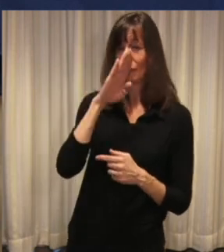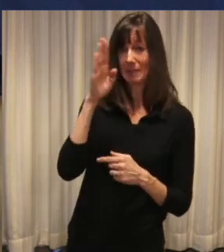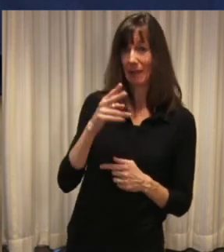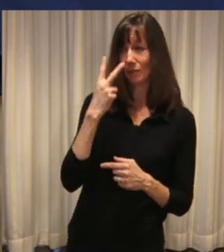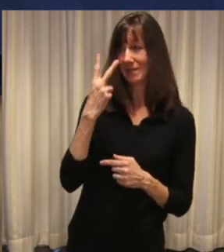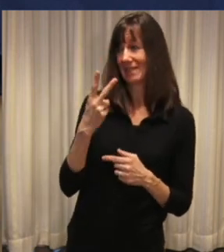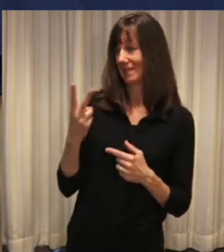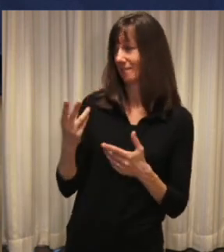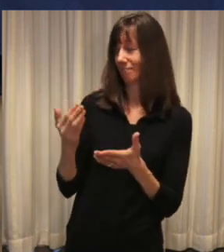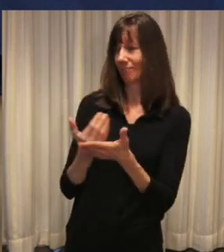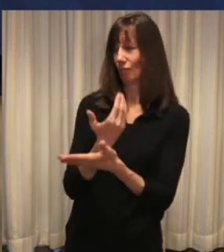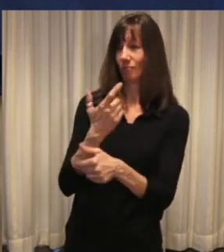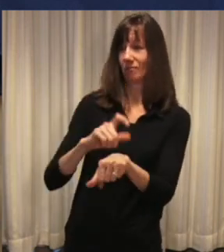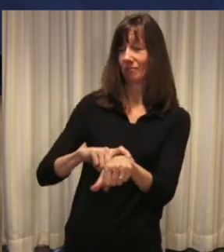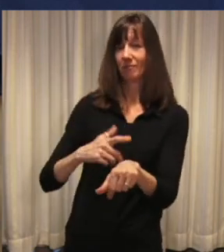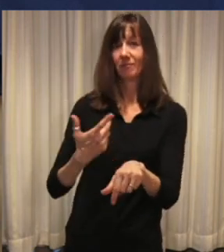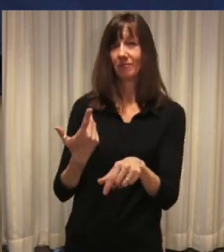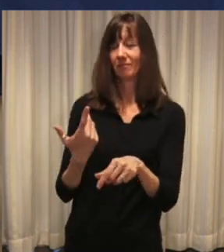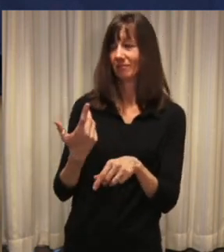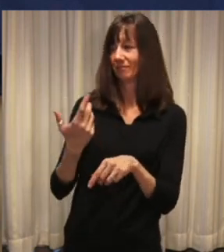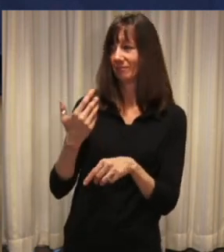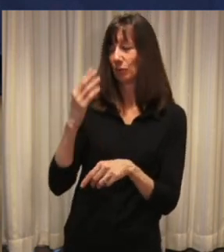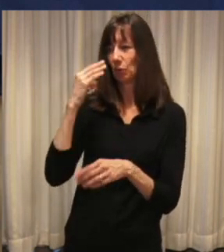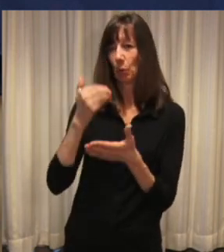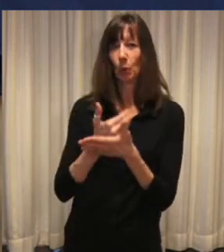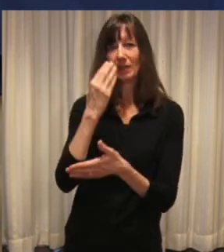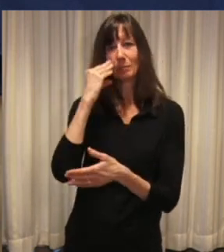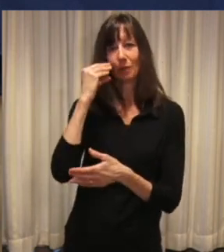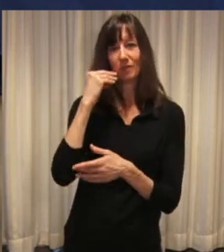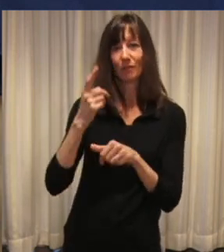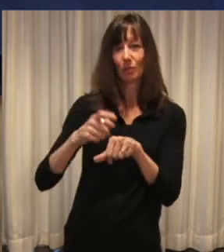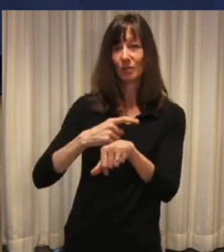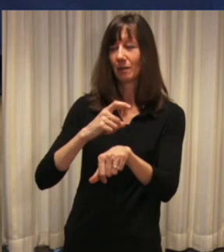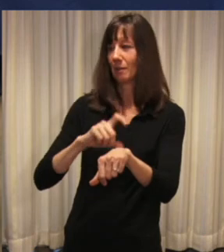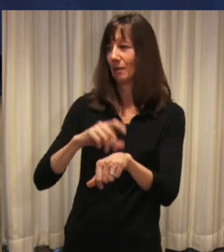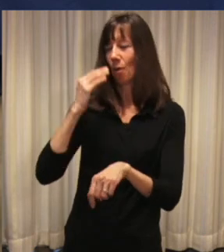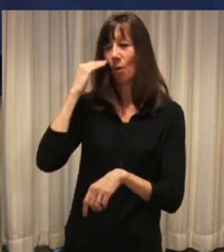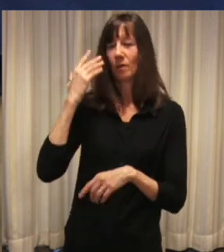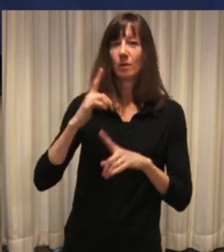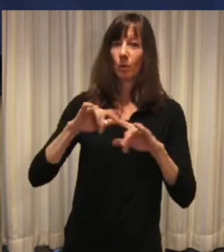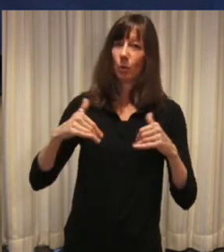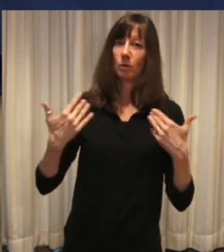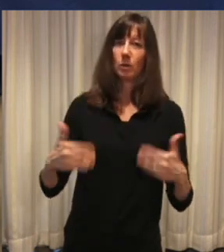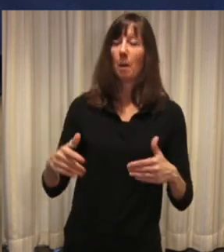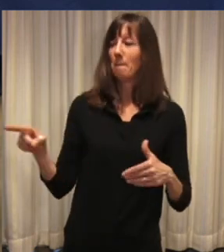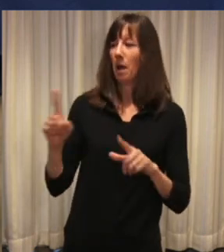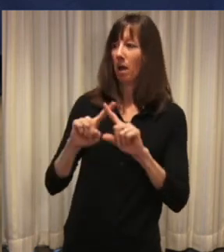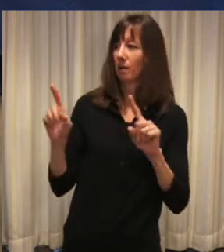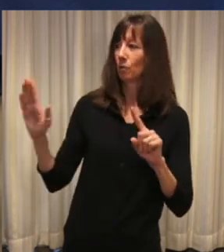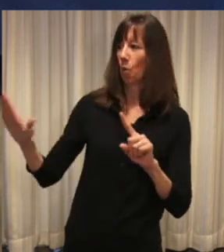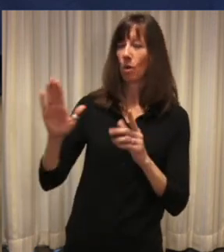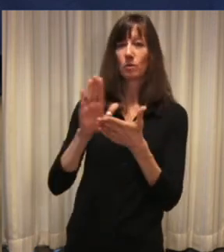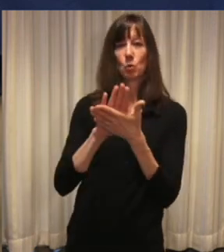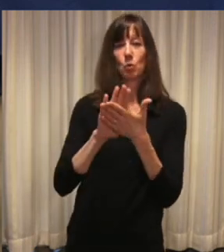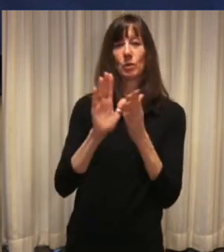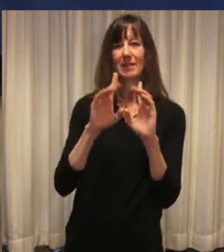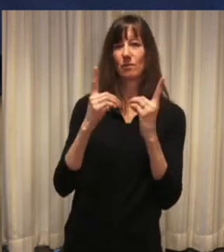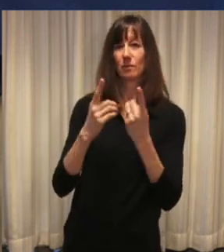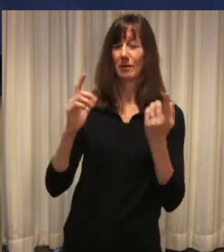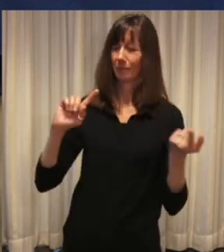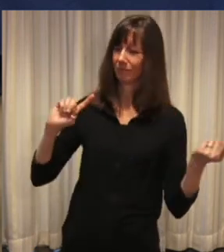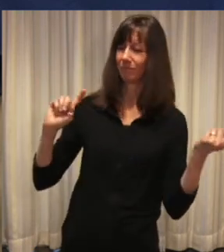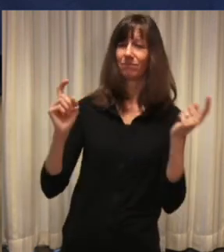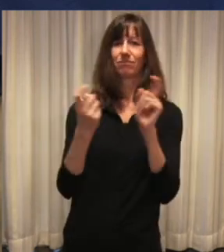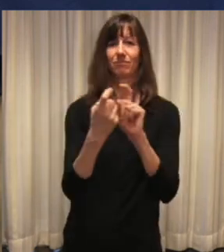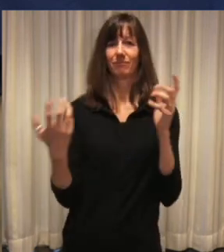from every member of your teams, how you've adapted. And I think it to me, it speaks to, I mean, kids are our most important resource. We know